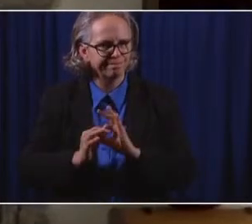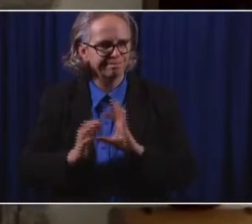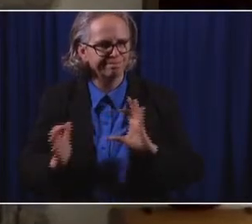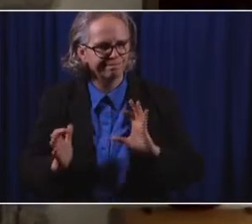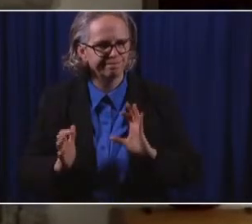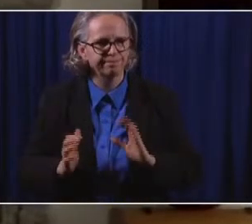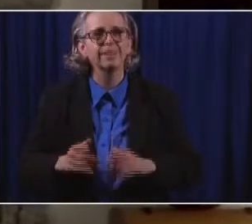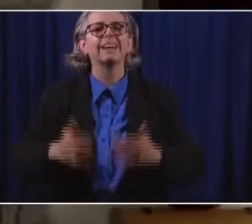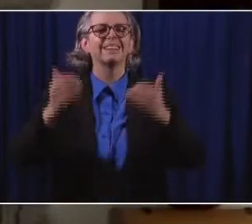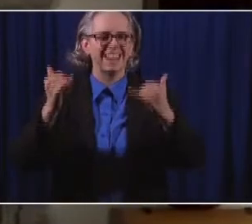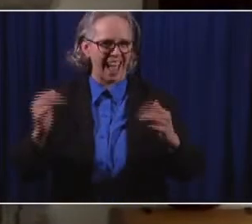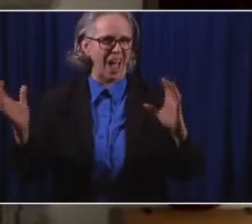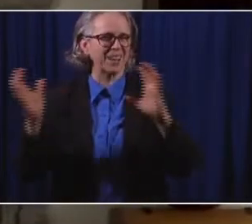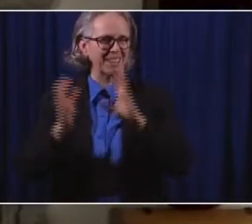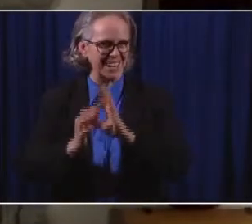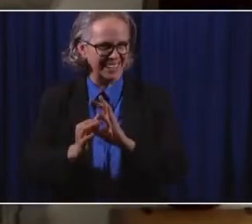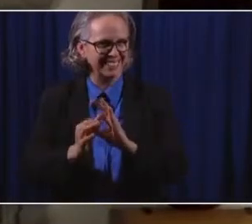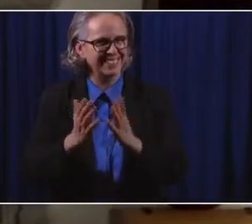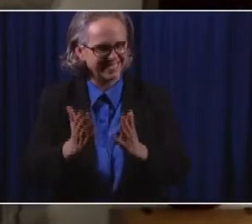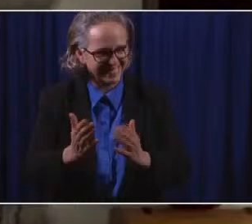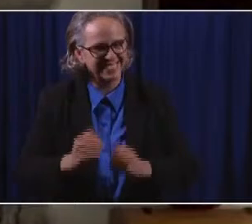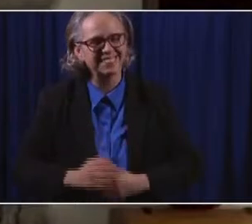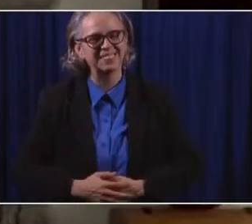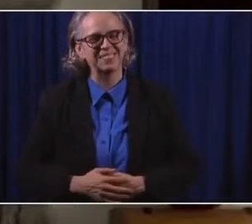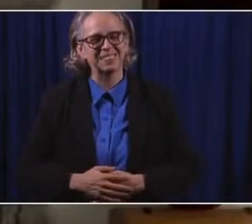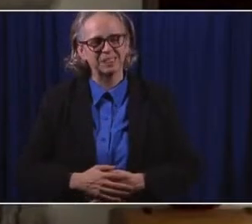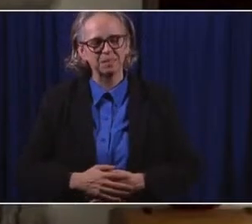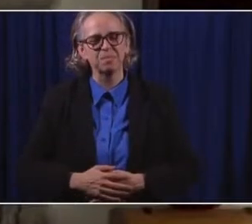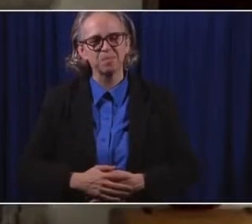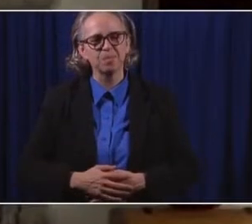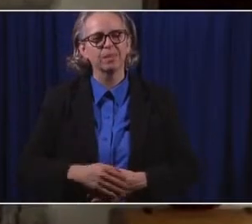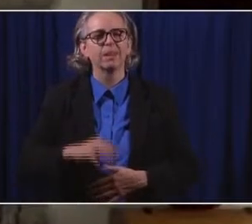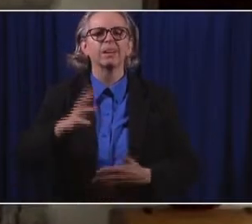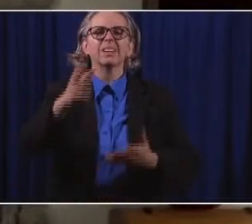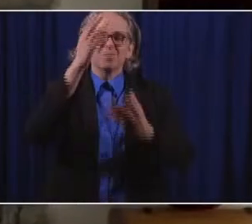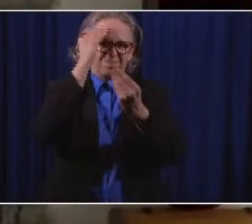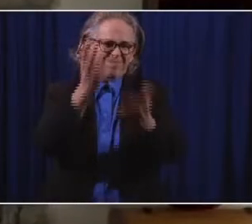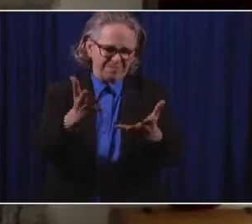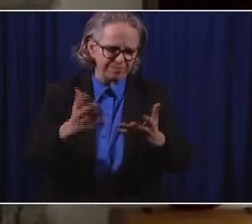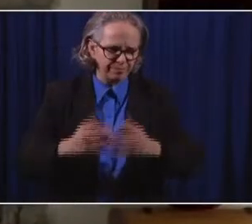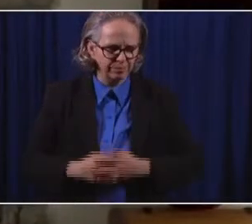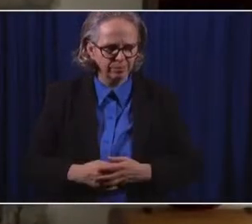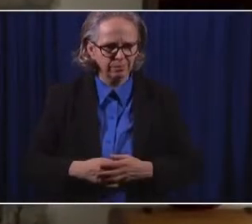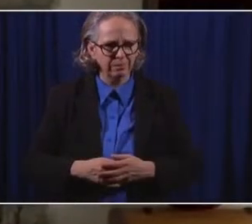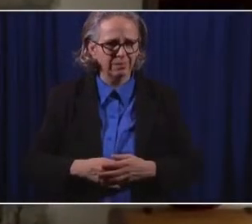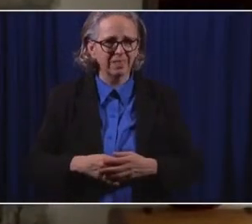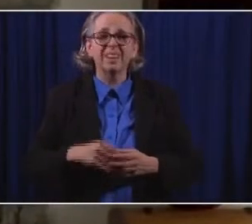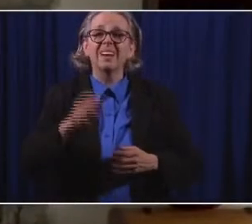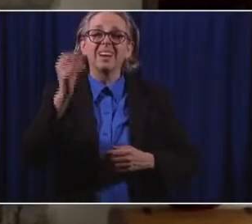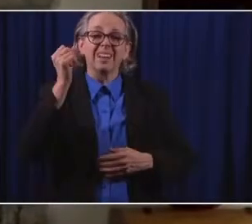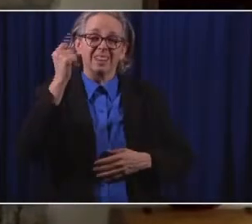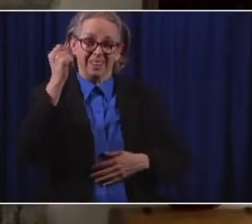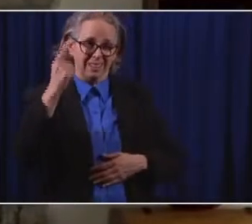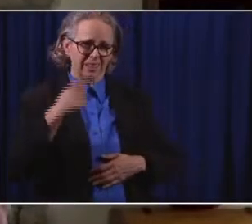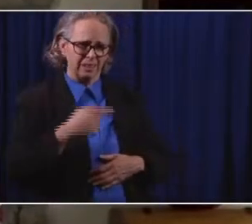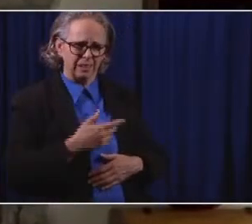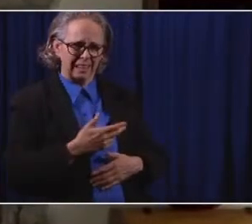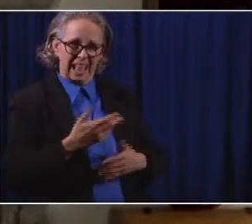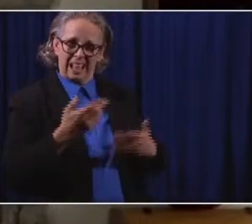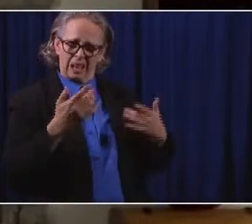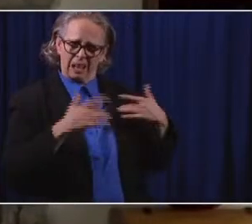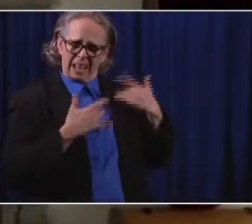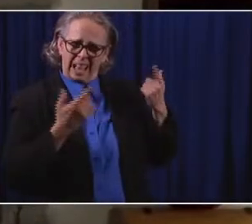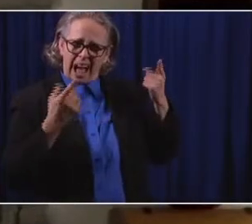I mean, they've got to, those outliers have got to do what they should be doing. And if they don't, there needs